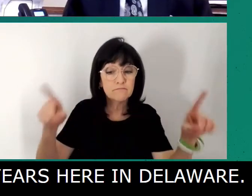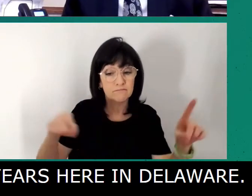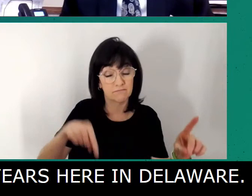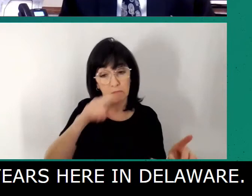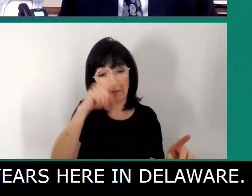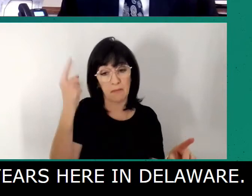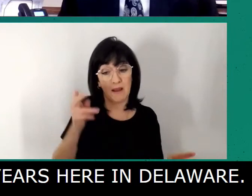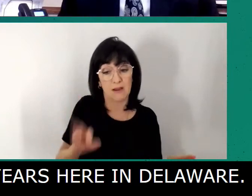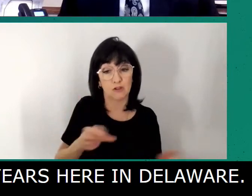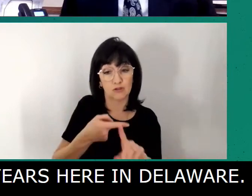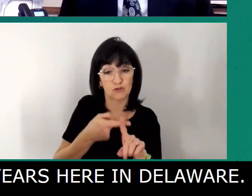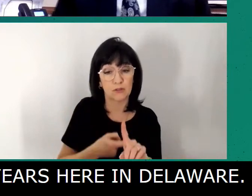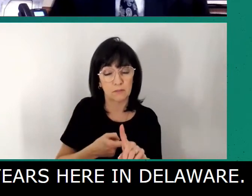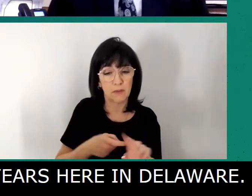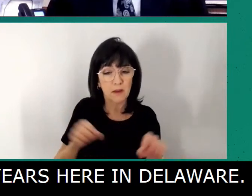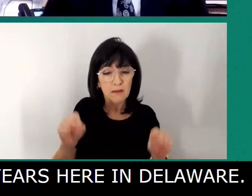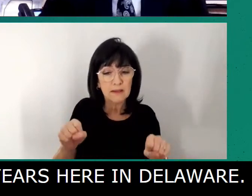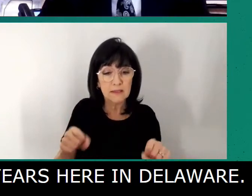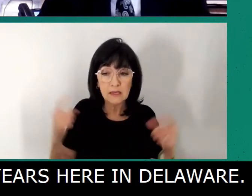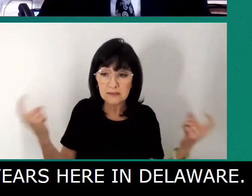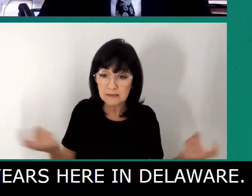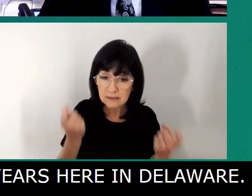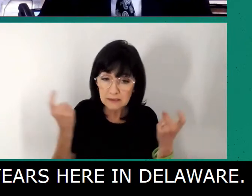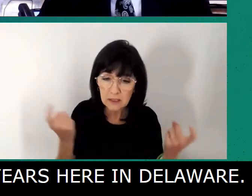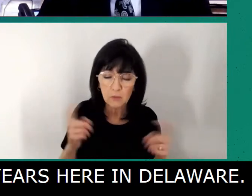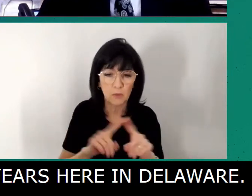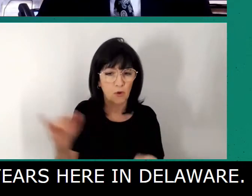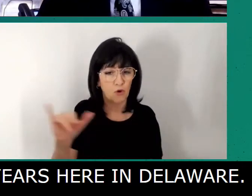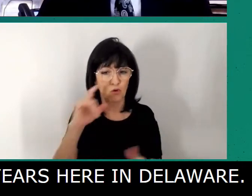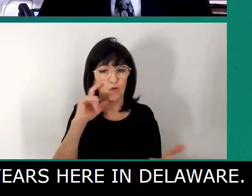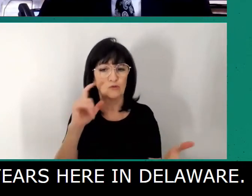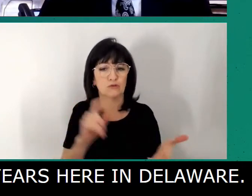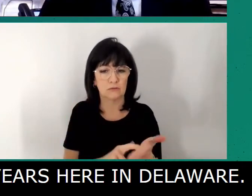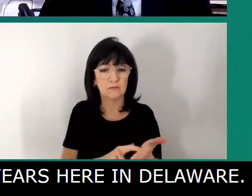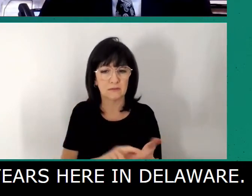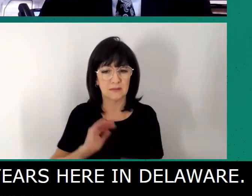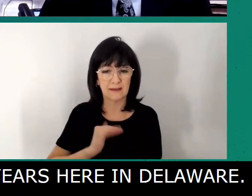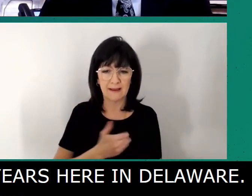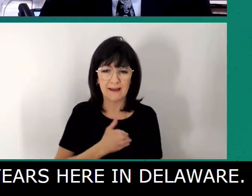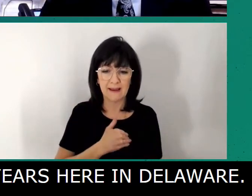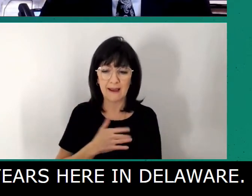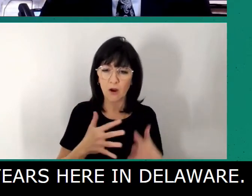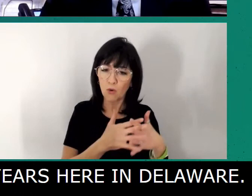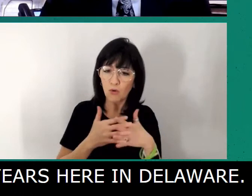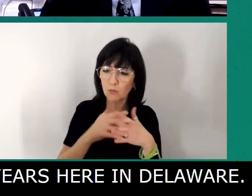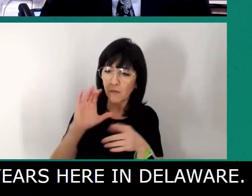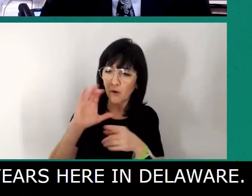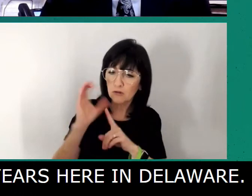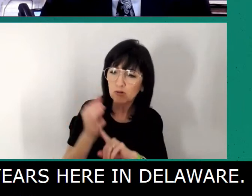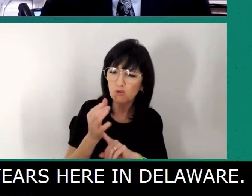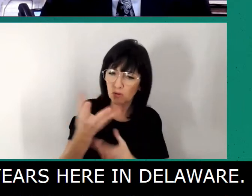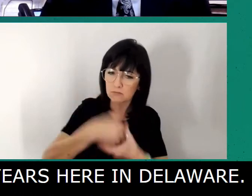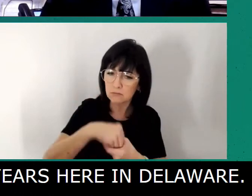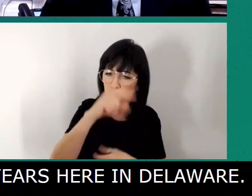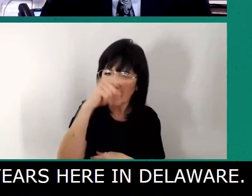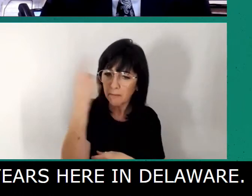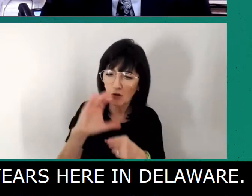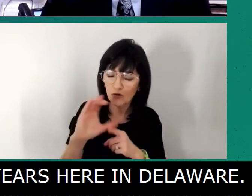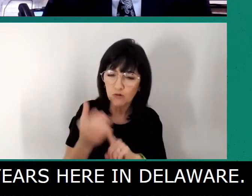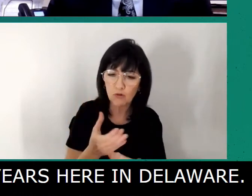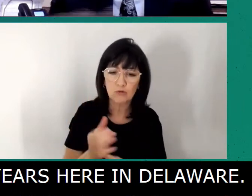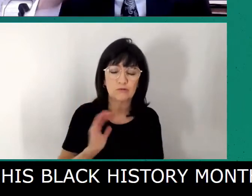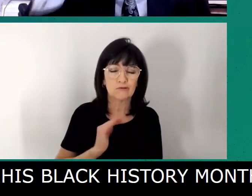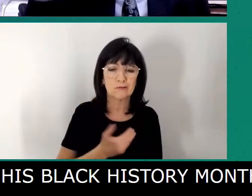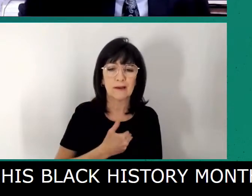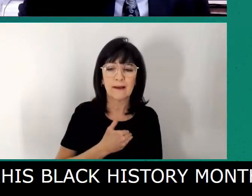powerful reminder that Black history is American history. Black culture is American culture. And Black stories are essential